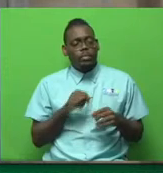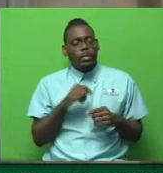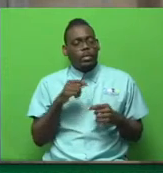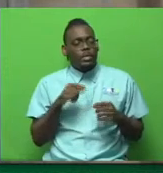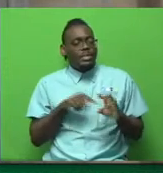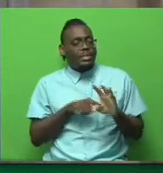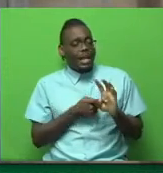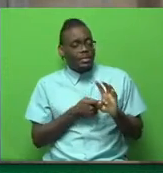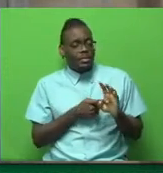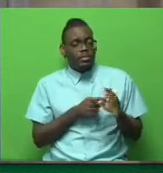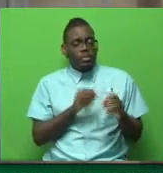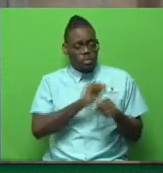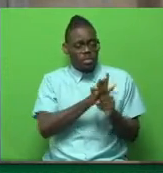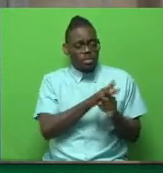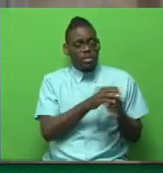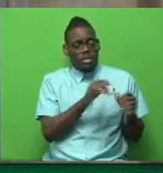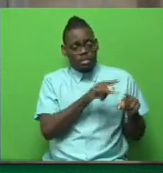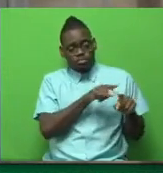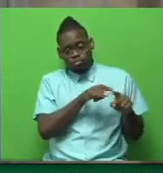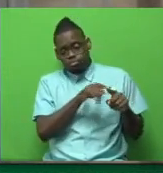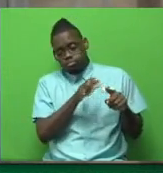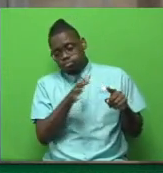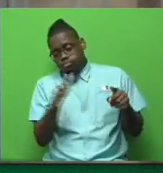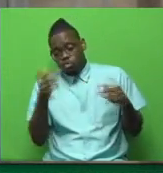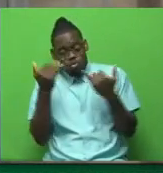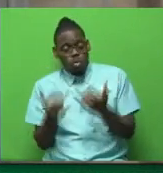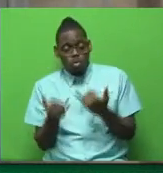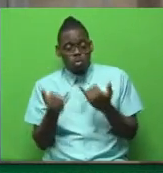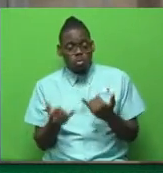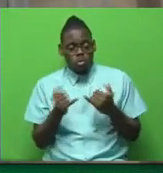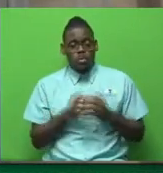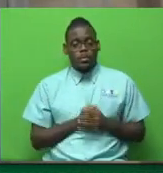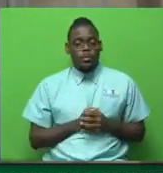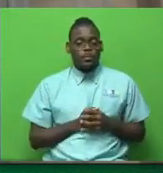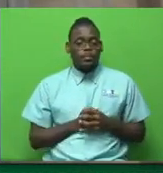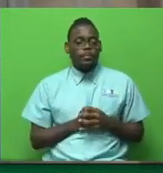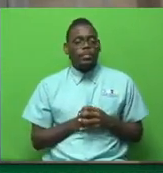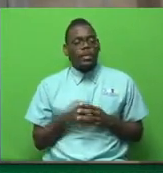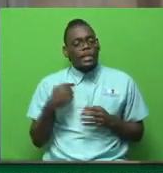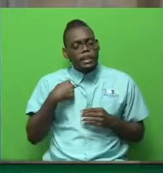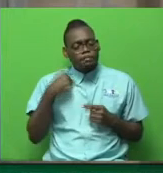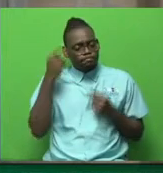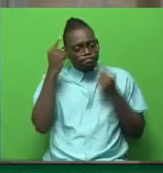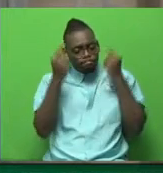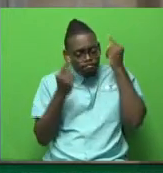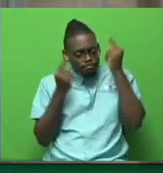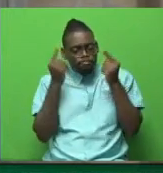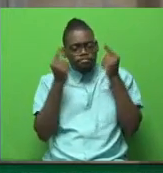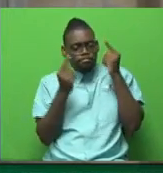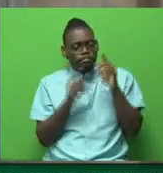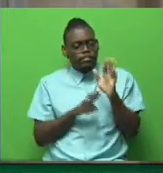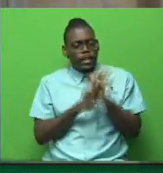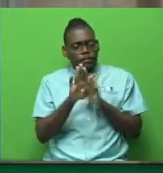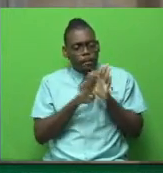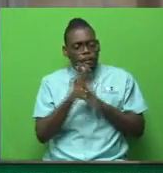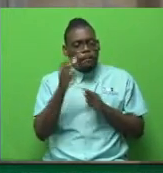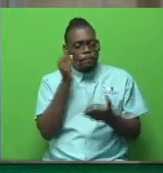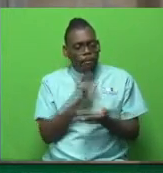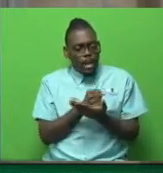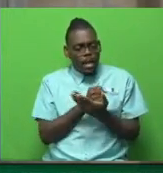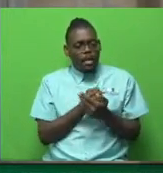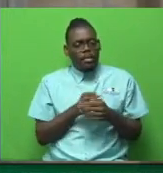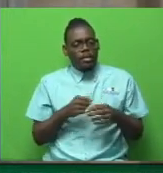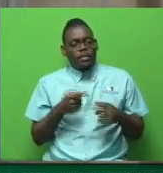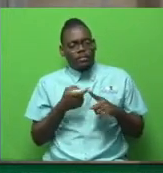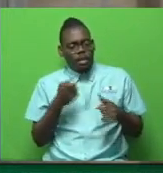be considered considerably more right now the calf Development Bank of Latin America has recently approved